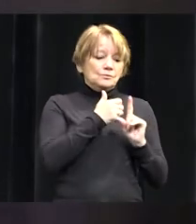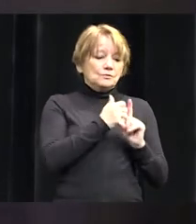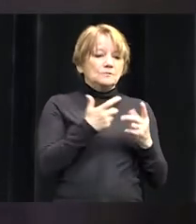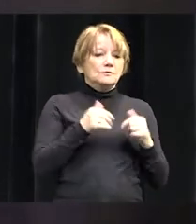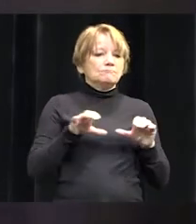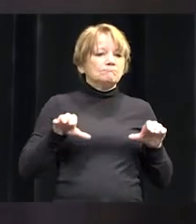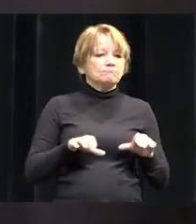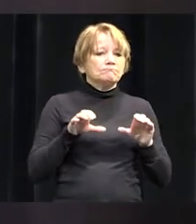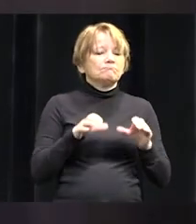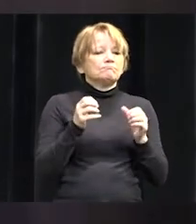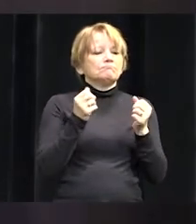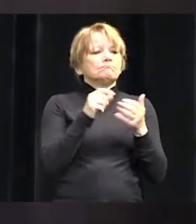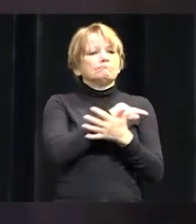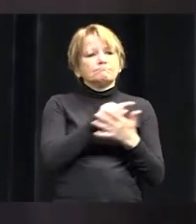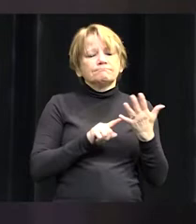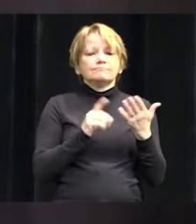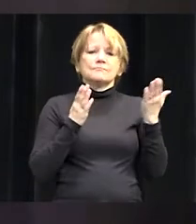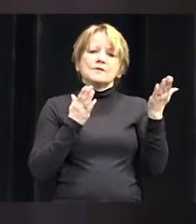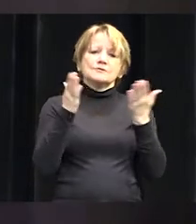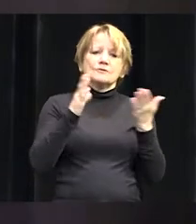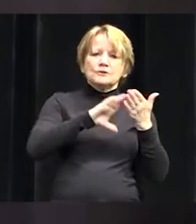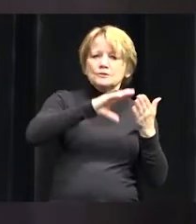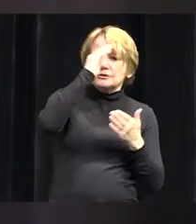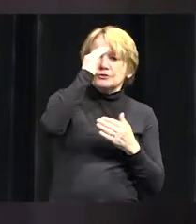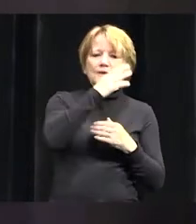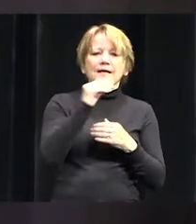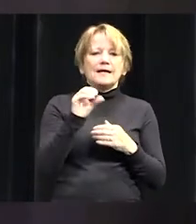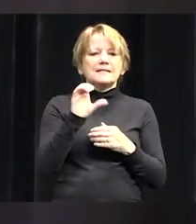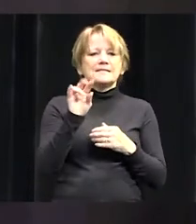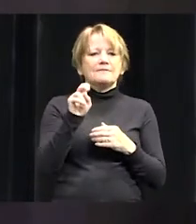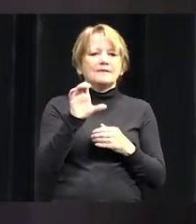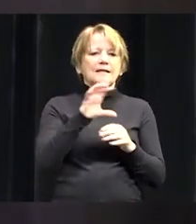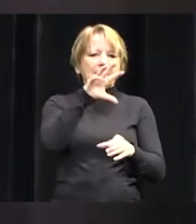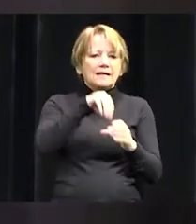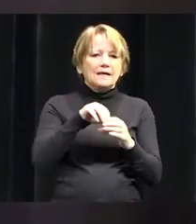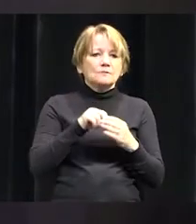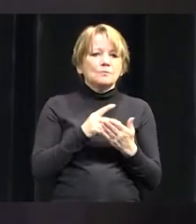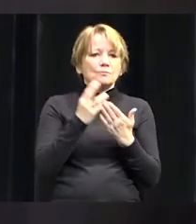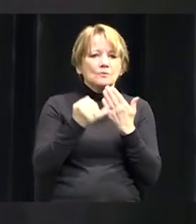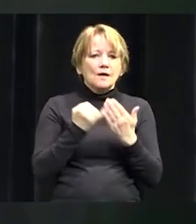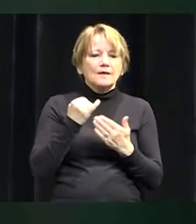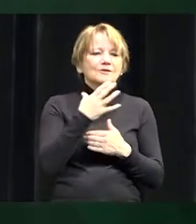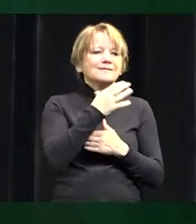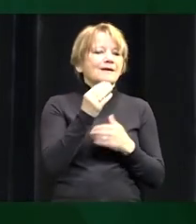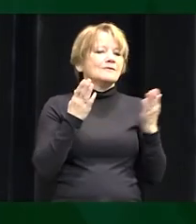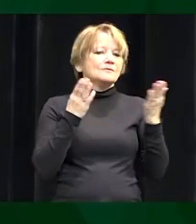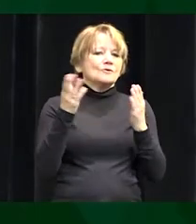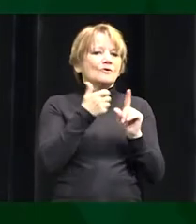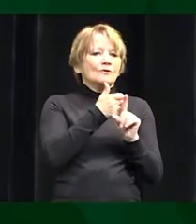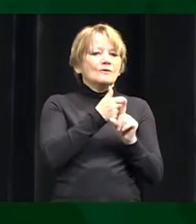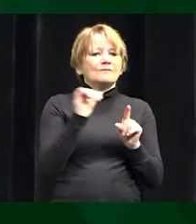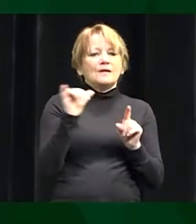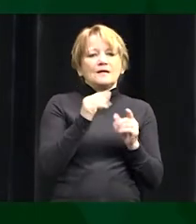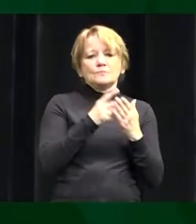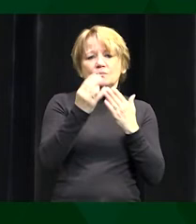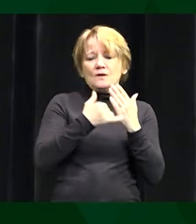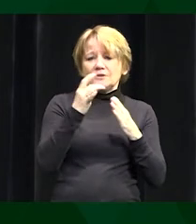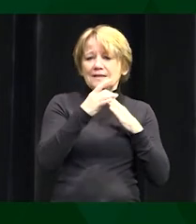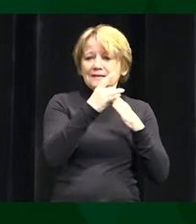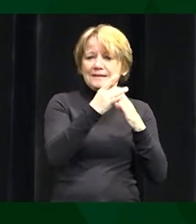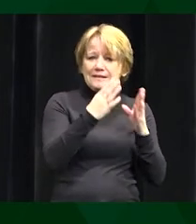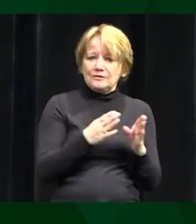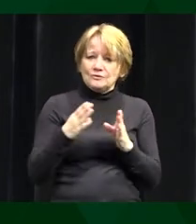students who have performed a number of service learning and civic engagement projects and have served as